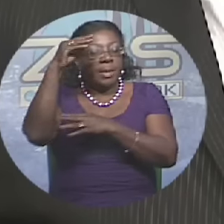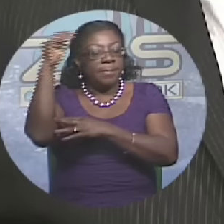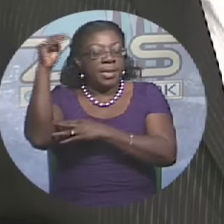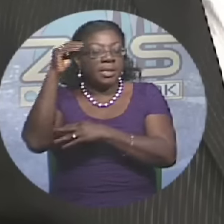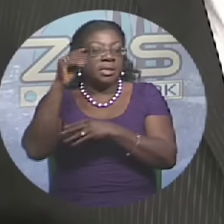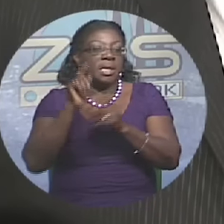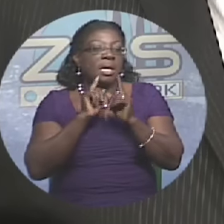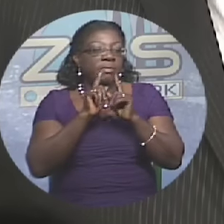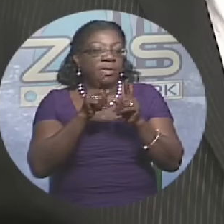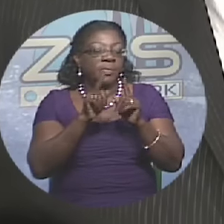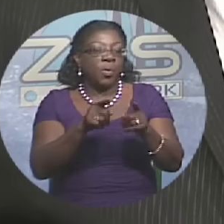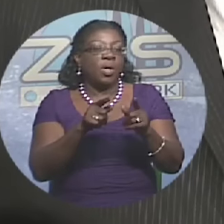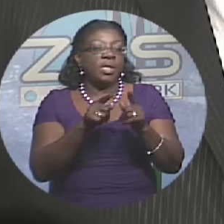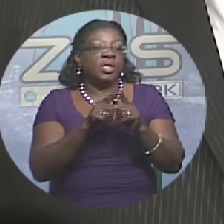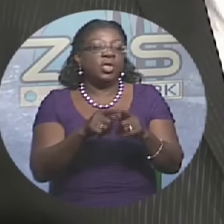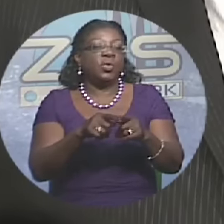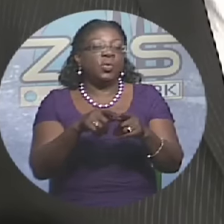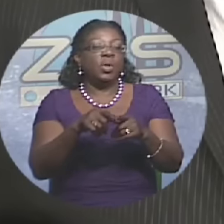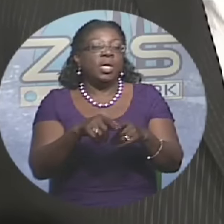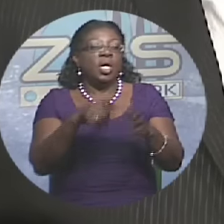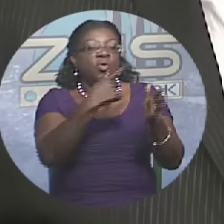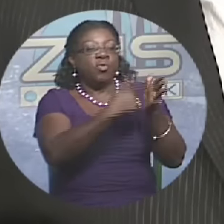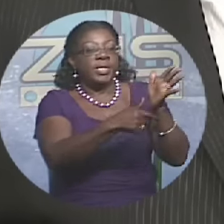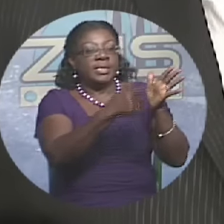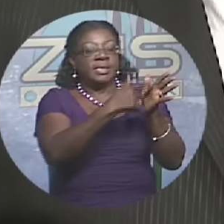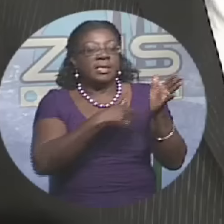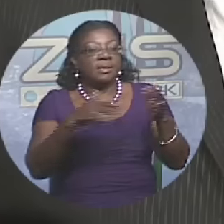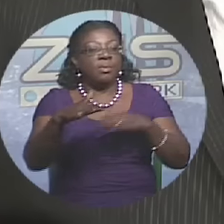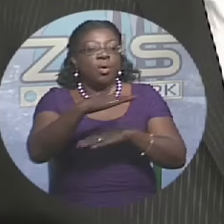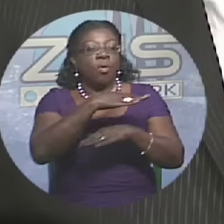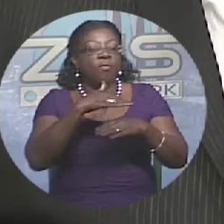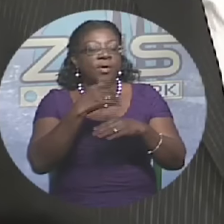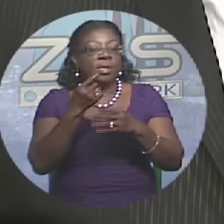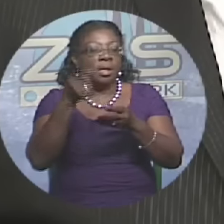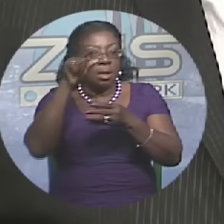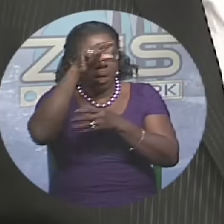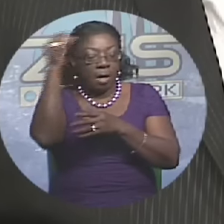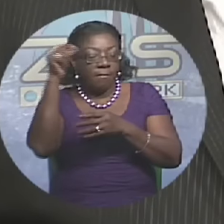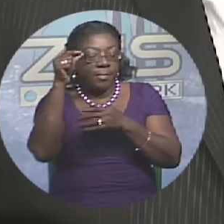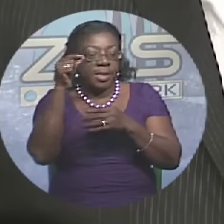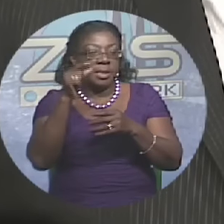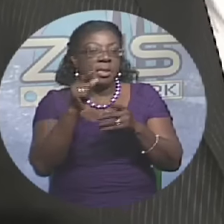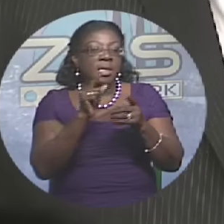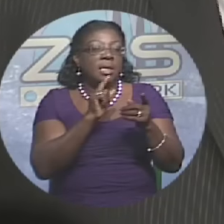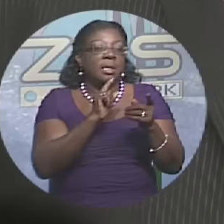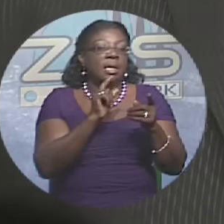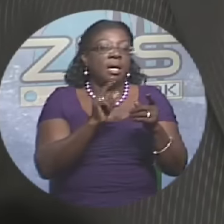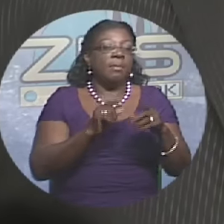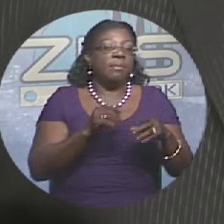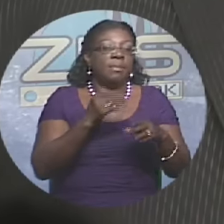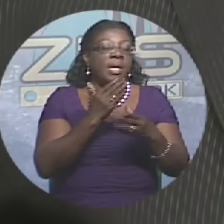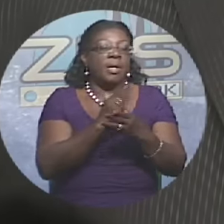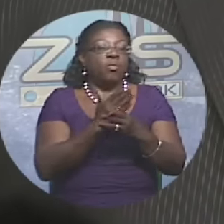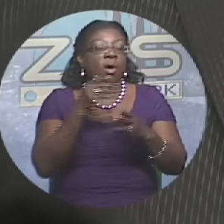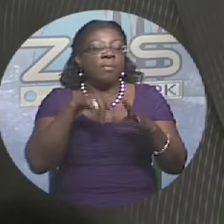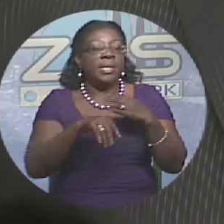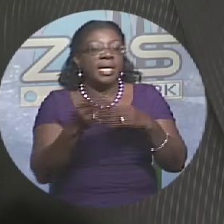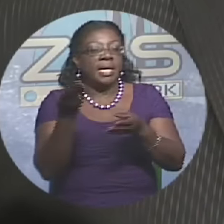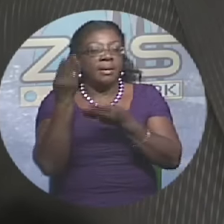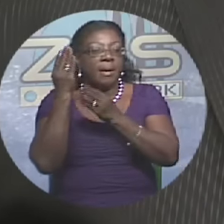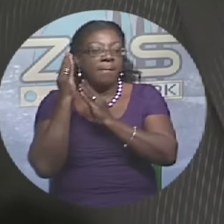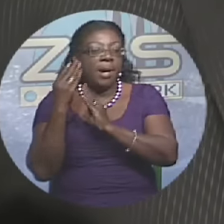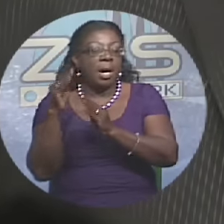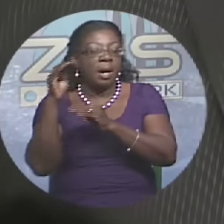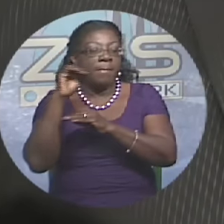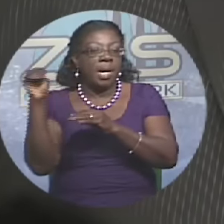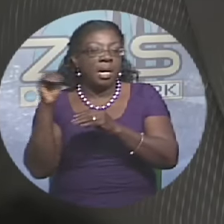to criticism over the government's involvement in Bahamas. In fact, he bashed those who are playing the blame game and says the project could be